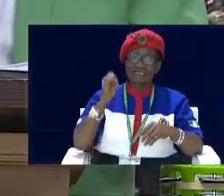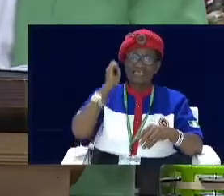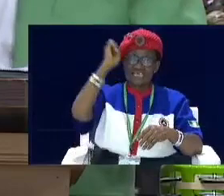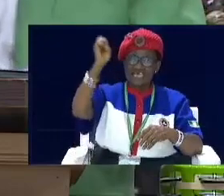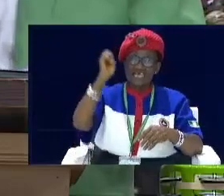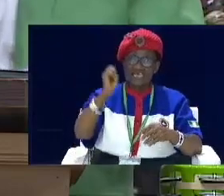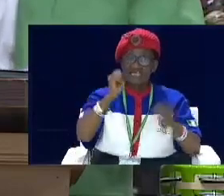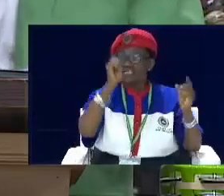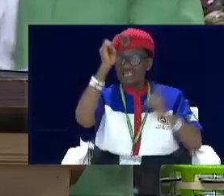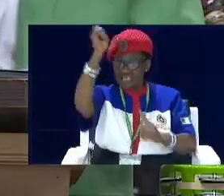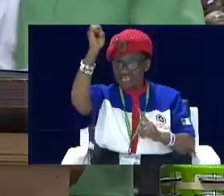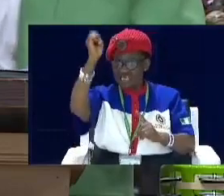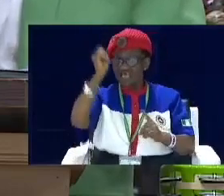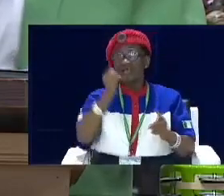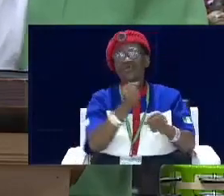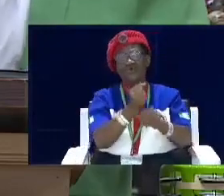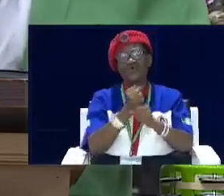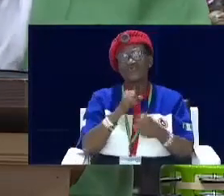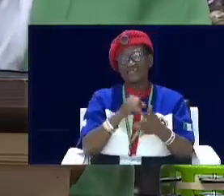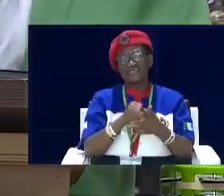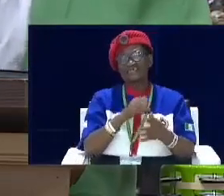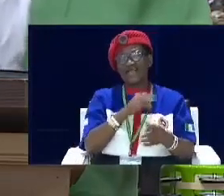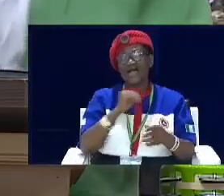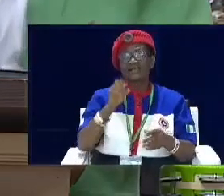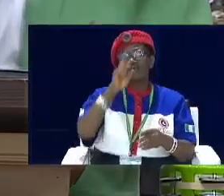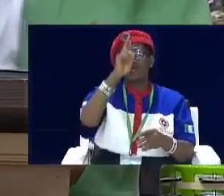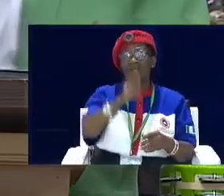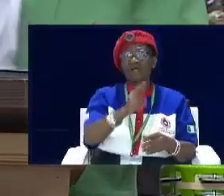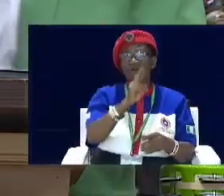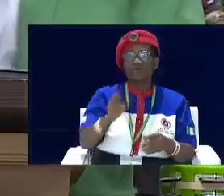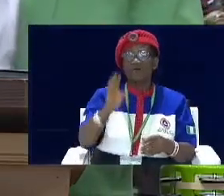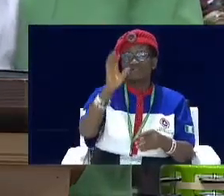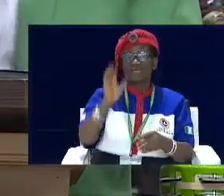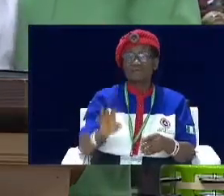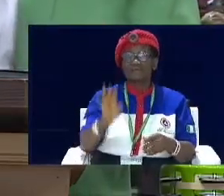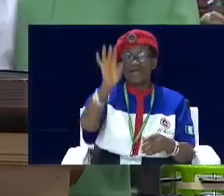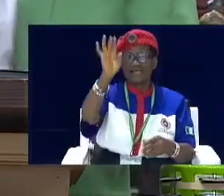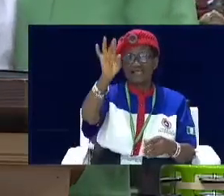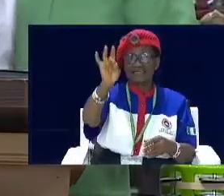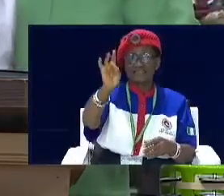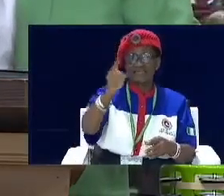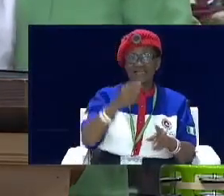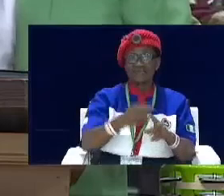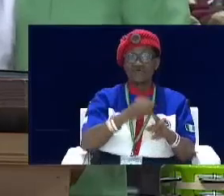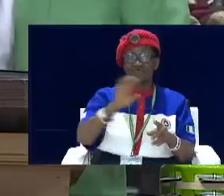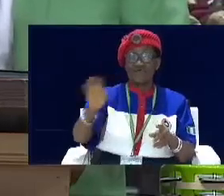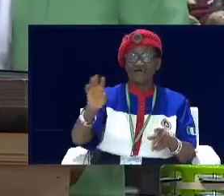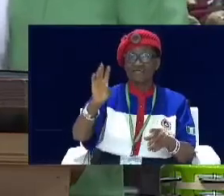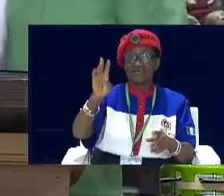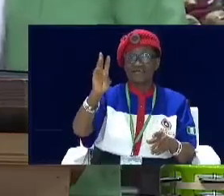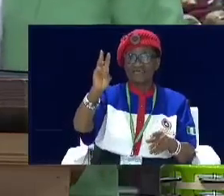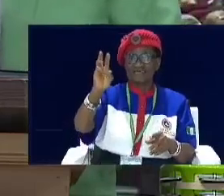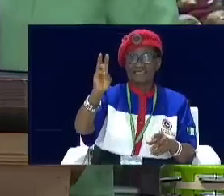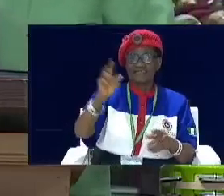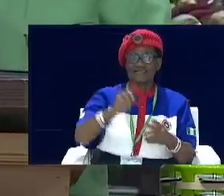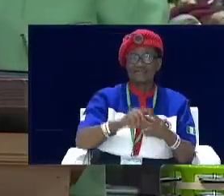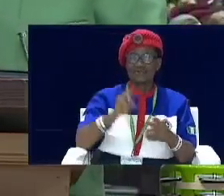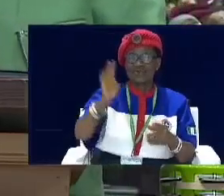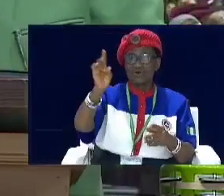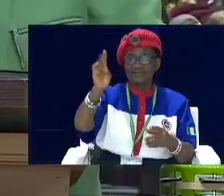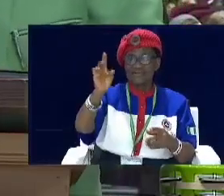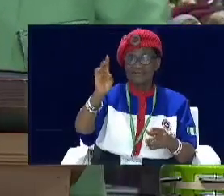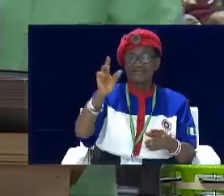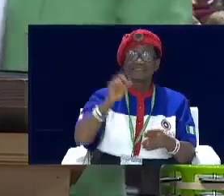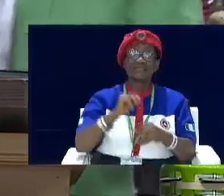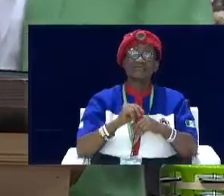si rigba. And Romans chapter 8, iwe Romu orikejo yi, from verse 16 to 17. Ese